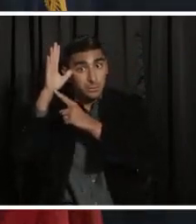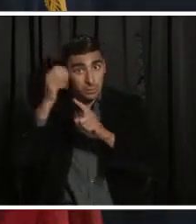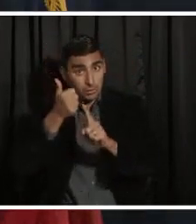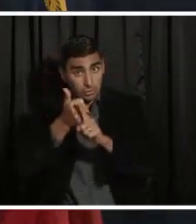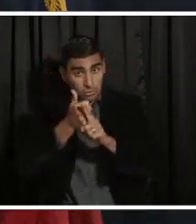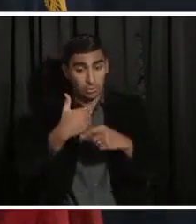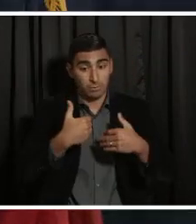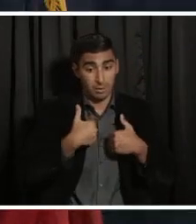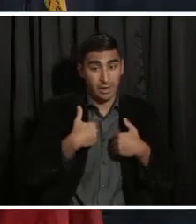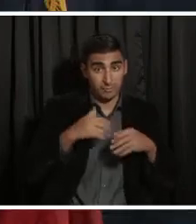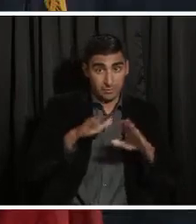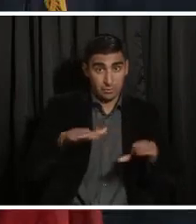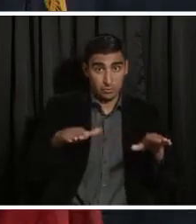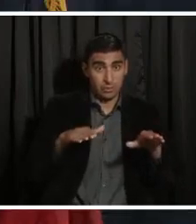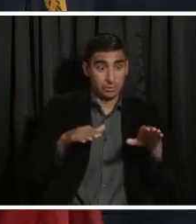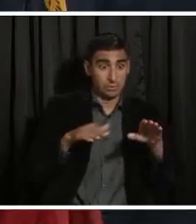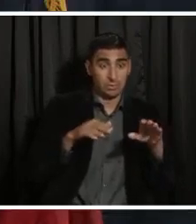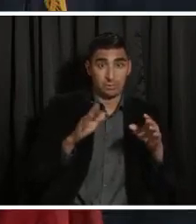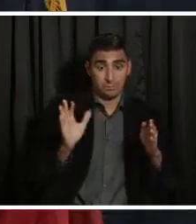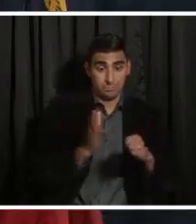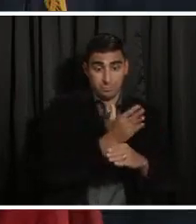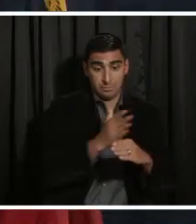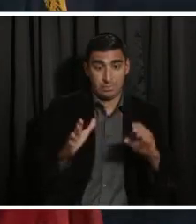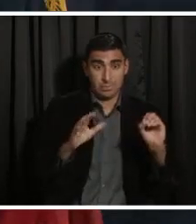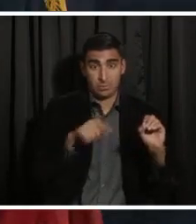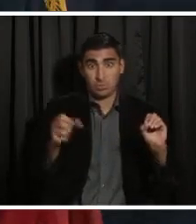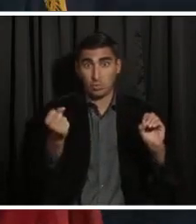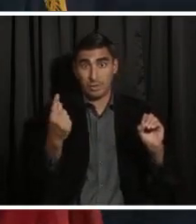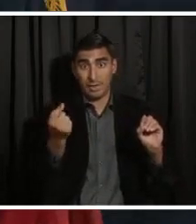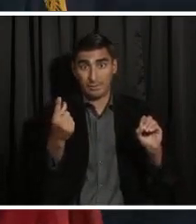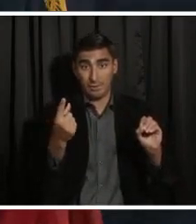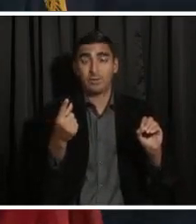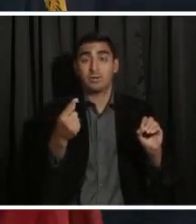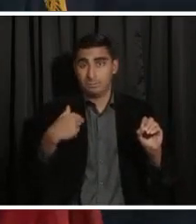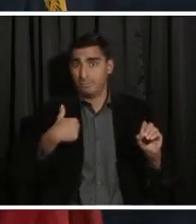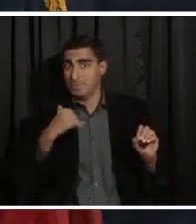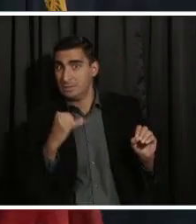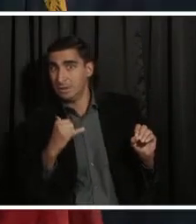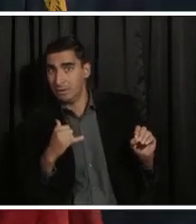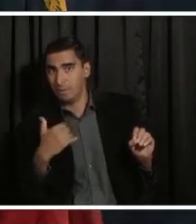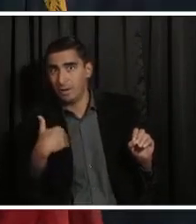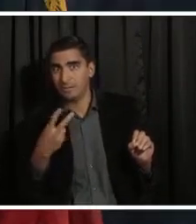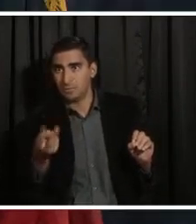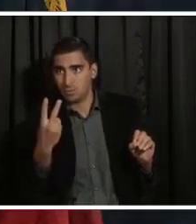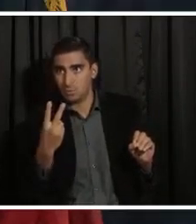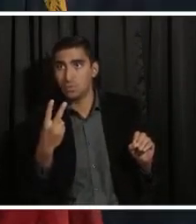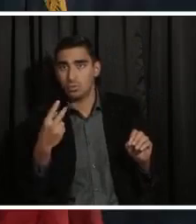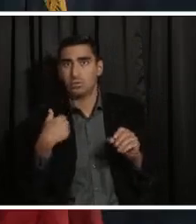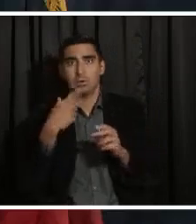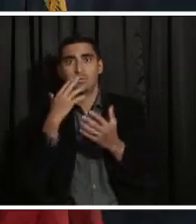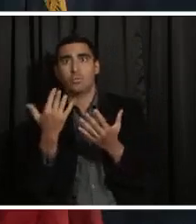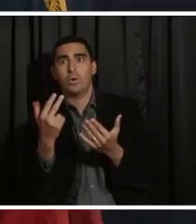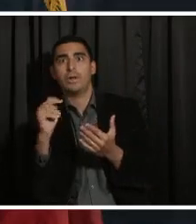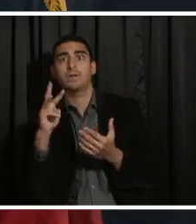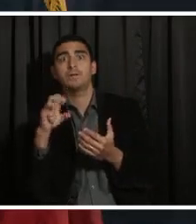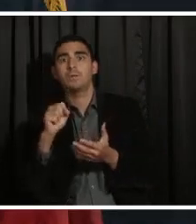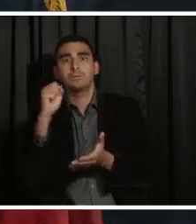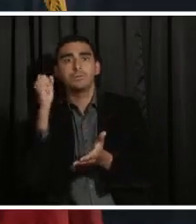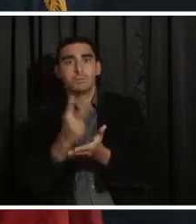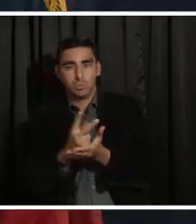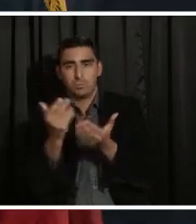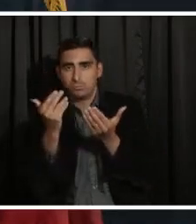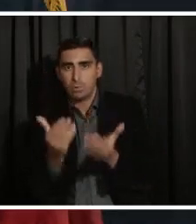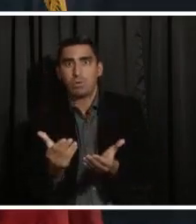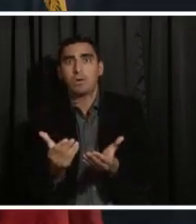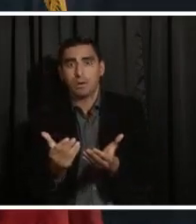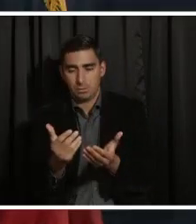and a 7-year-old, that we are eagerly awaiting the news in early November, probably in 2 or 3 weeks, that we'll be